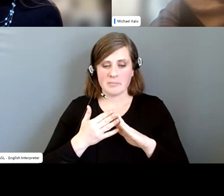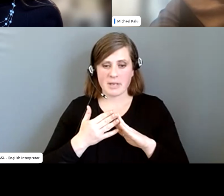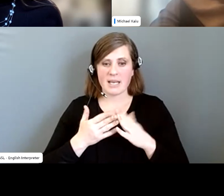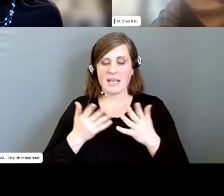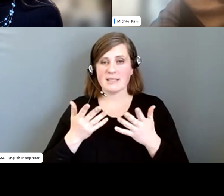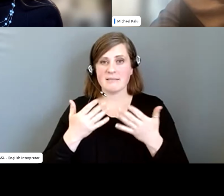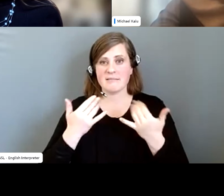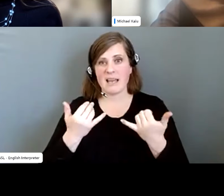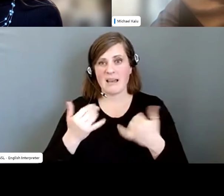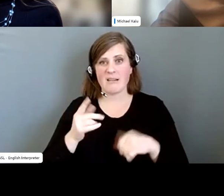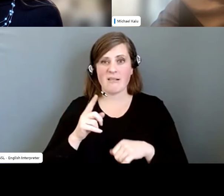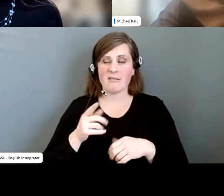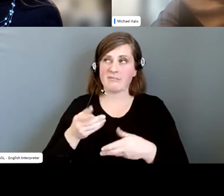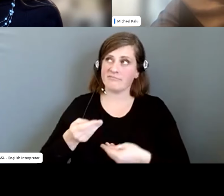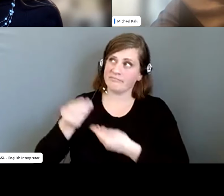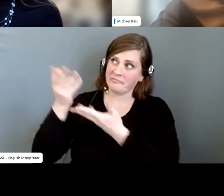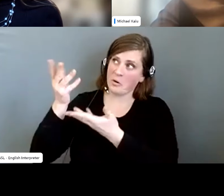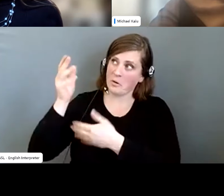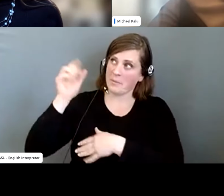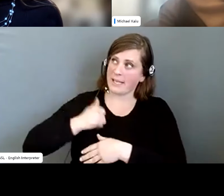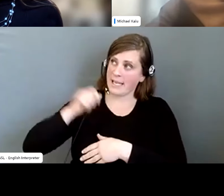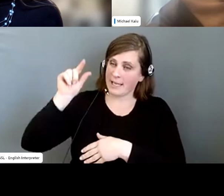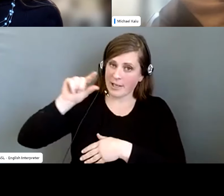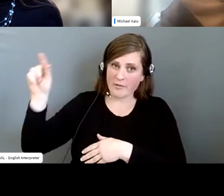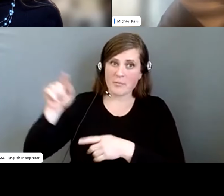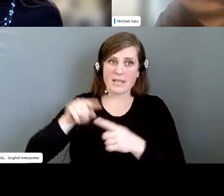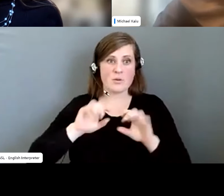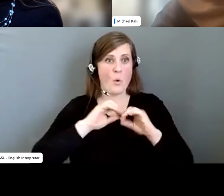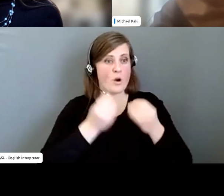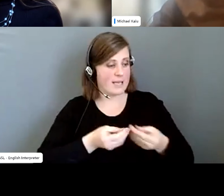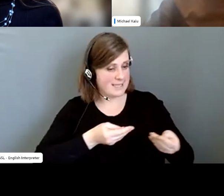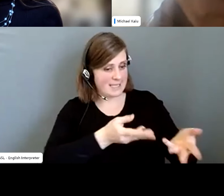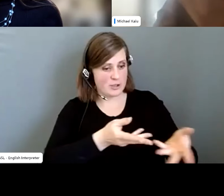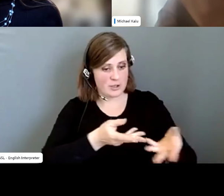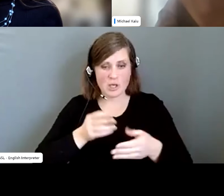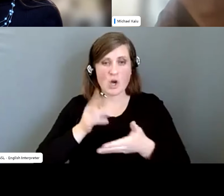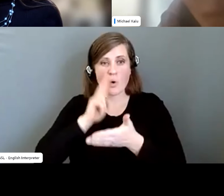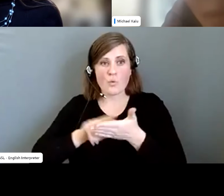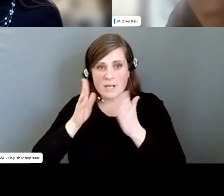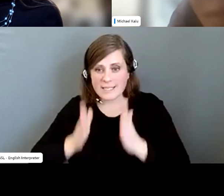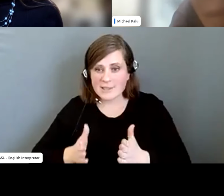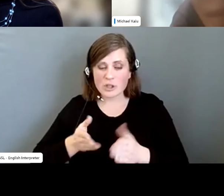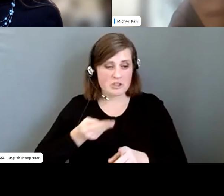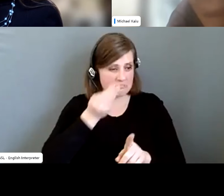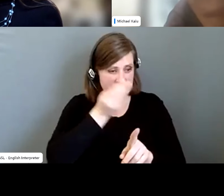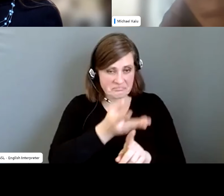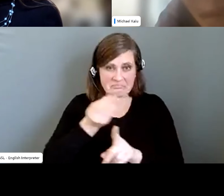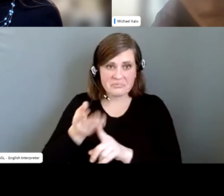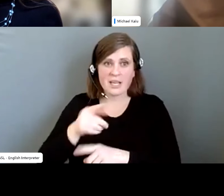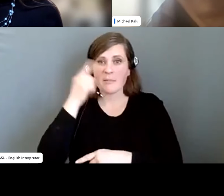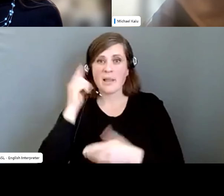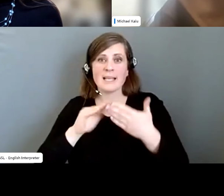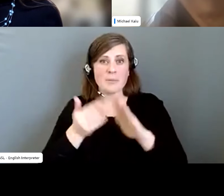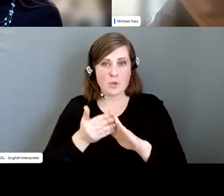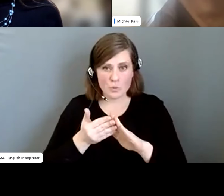Canadian government, I would give it to individual organizations, I would give it to researchers, I would give it to the people of the Black community.